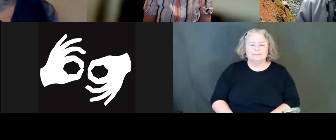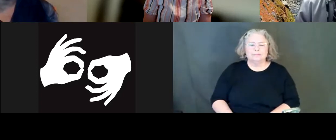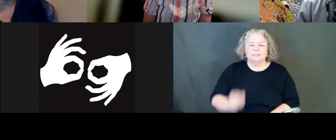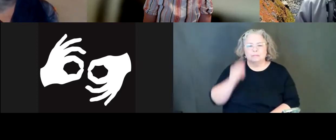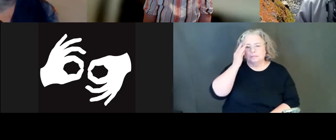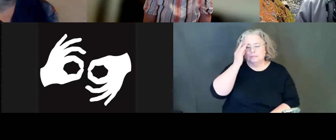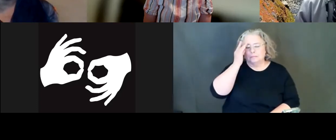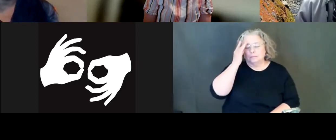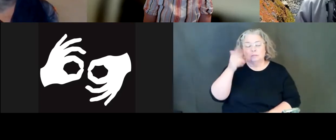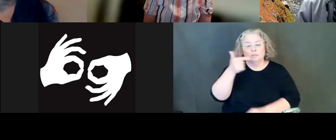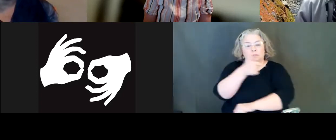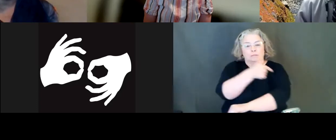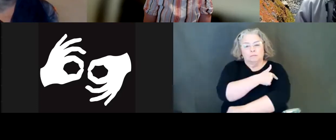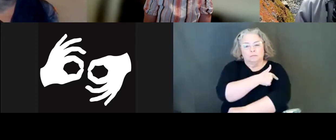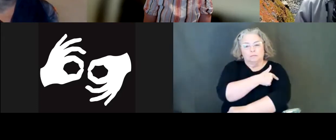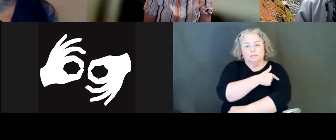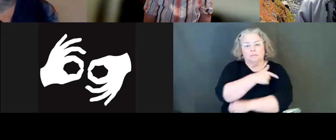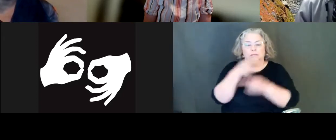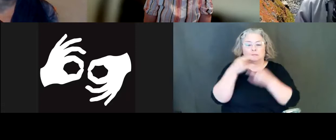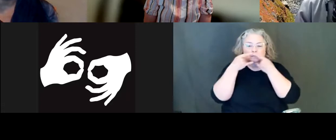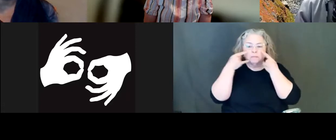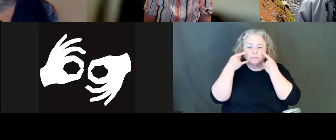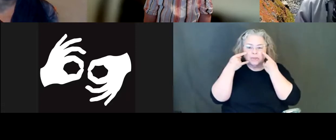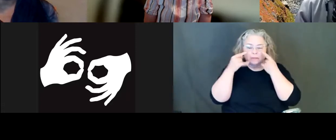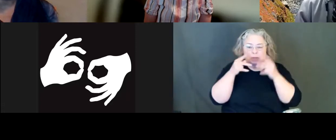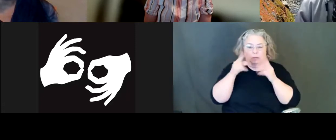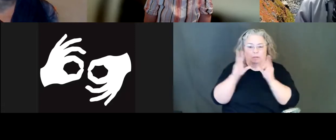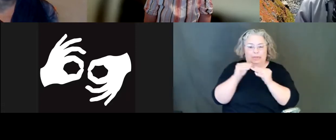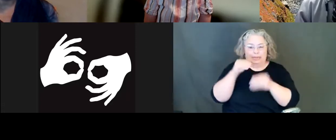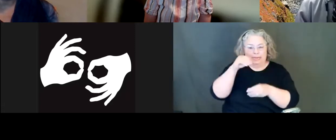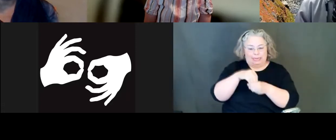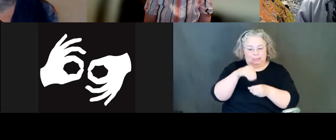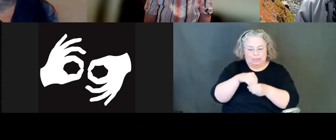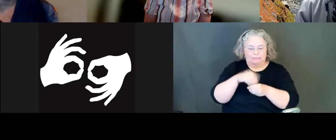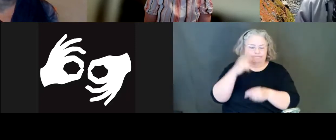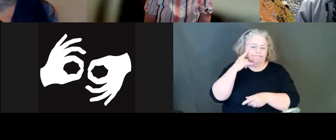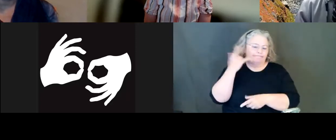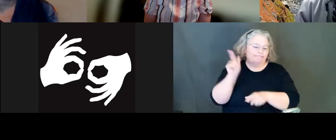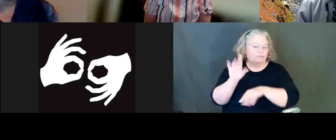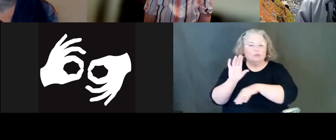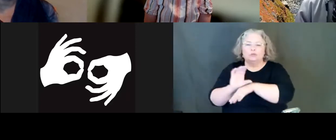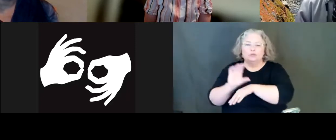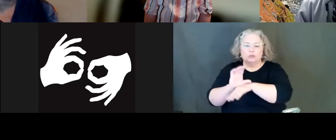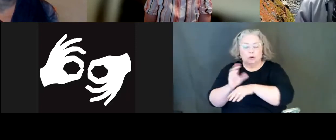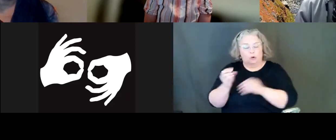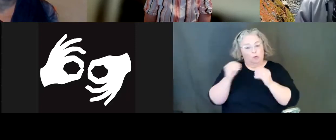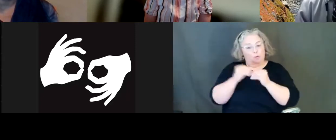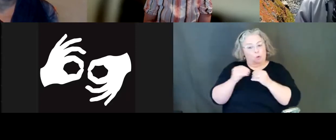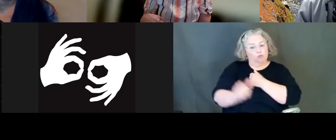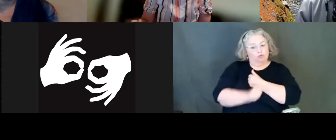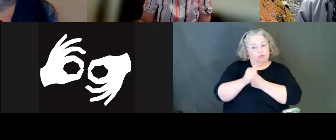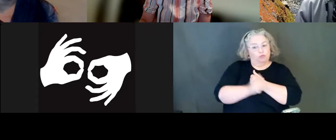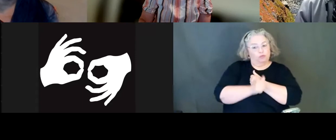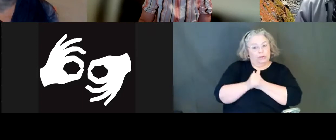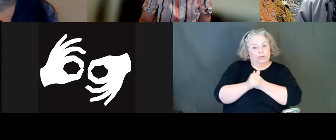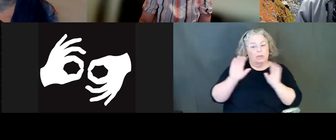Are vaccinated and masked people who are meeting indoors in a church, for example, any more at risk than they were, say, 3 months